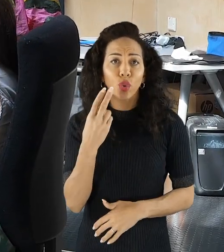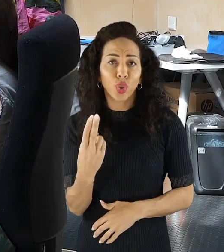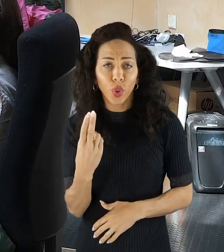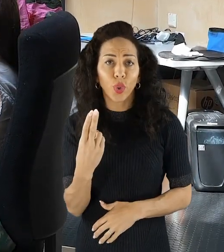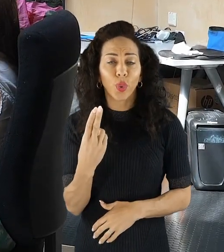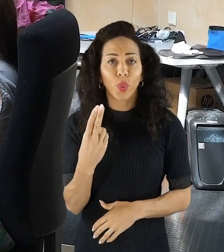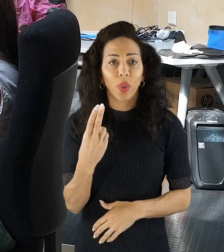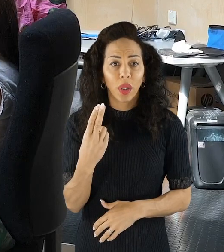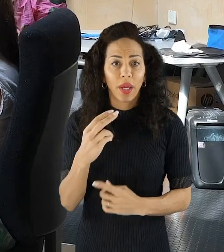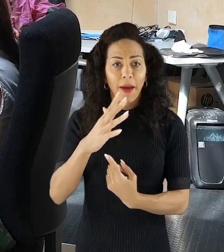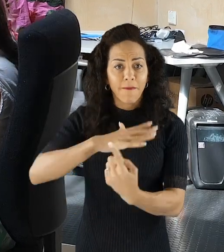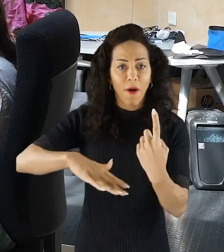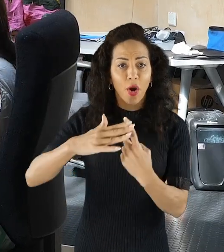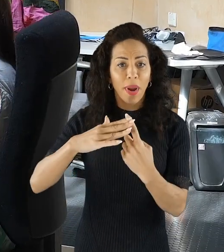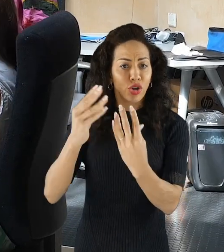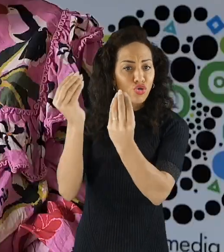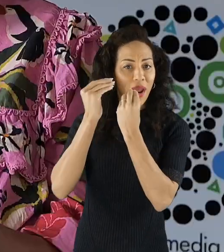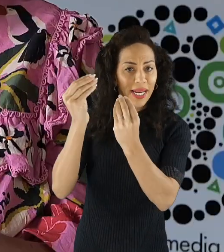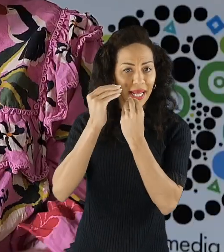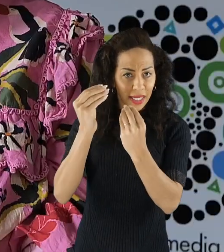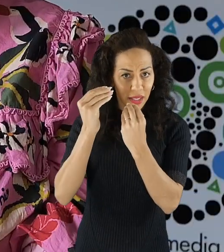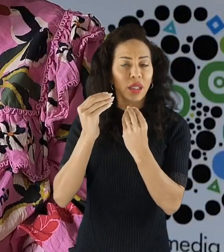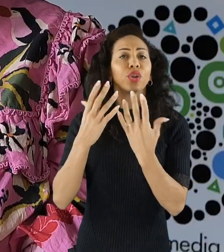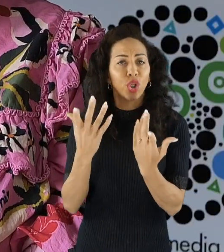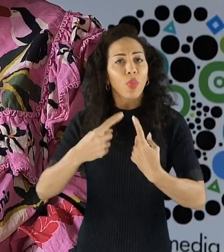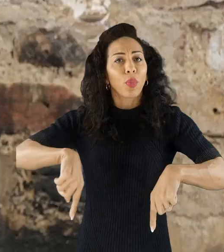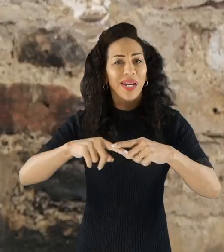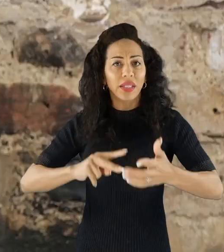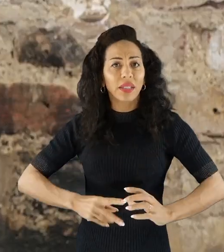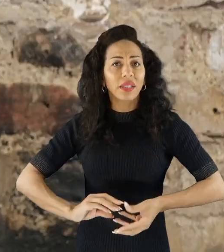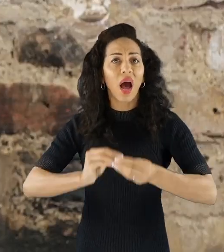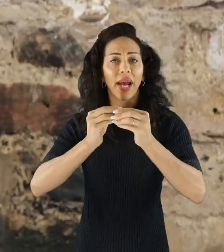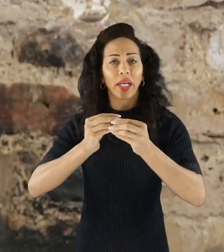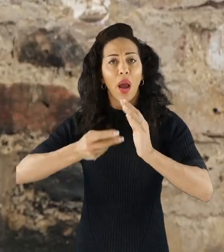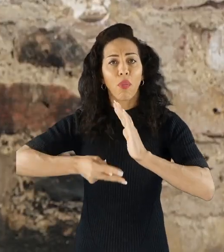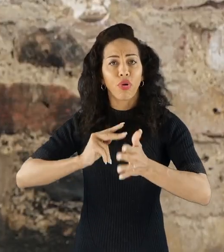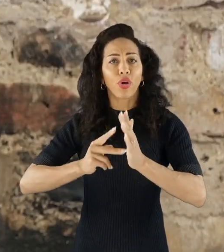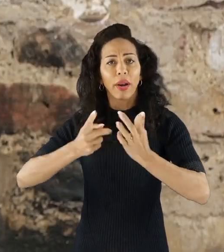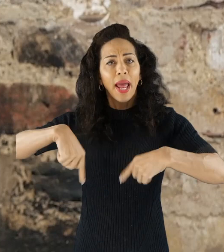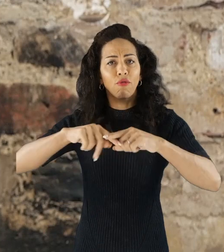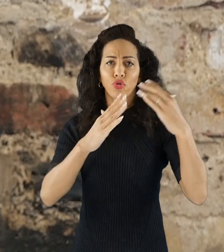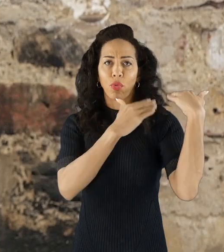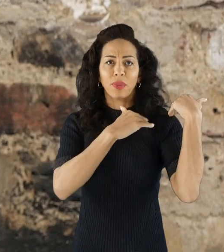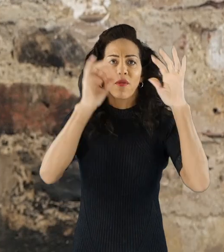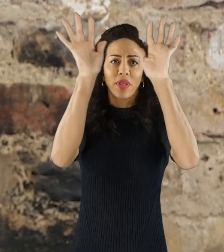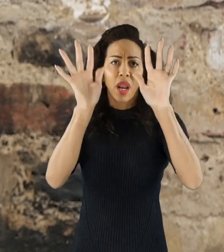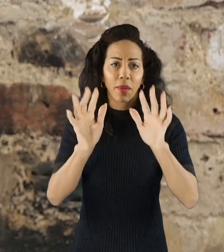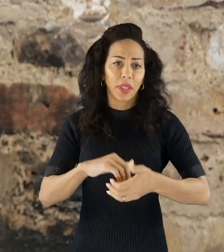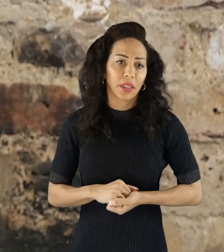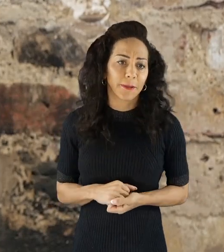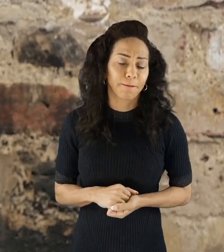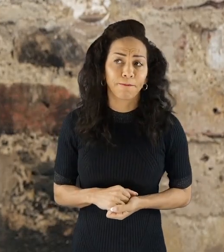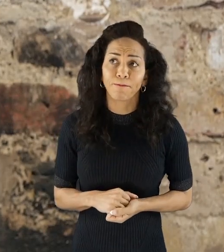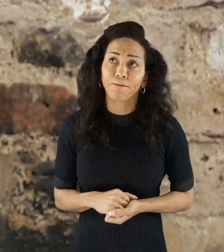about the decisions we're making when we design a programme to be responsible. Rather than taking a show on tour, maybe